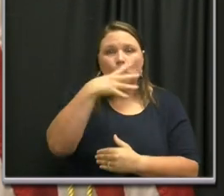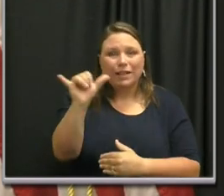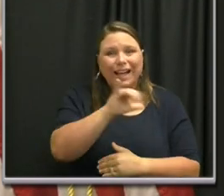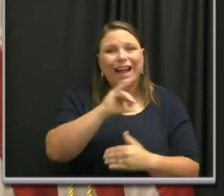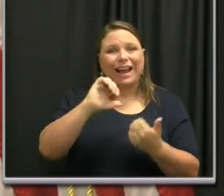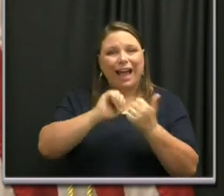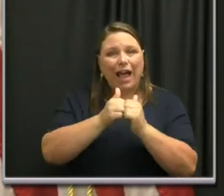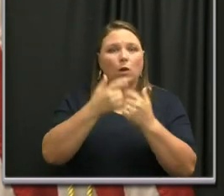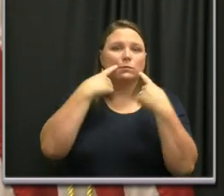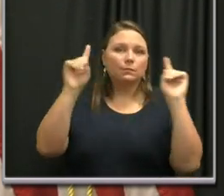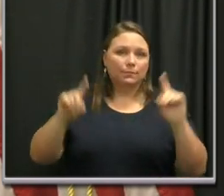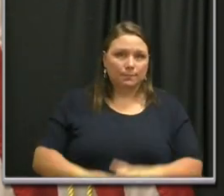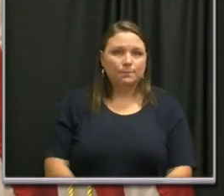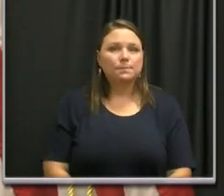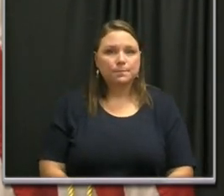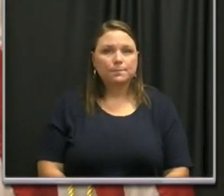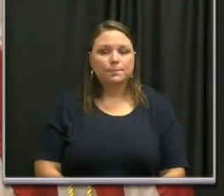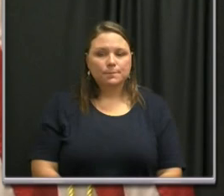how to make that happen.